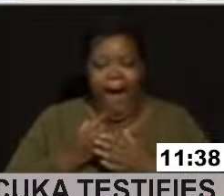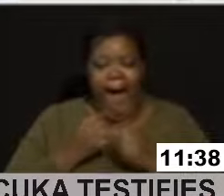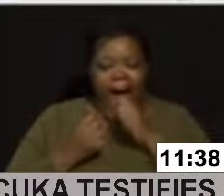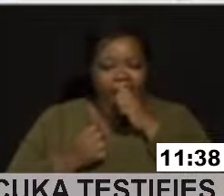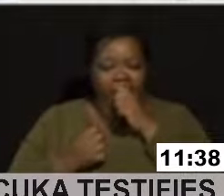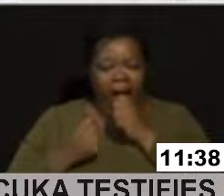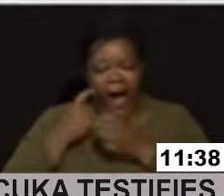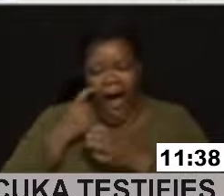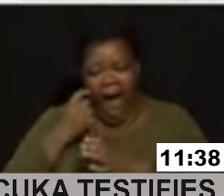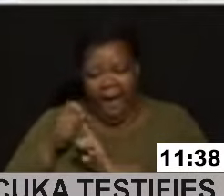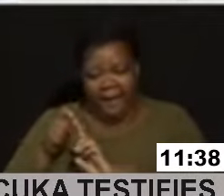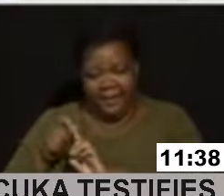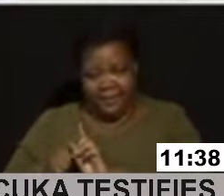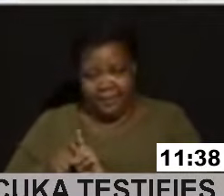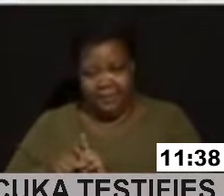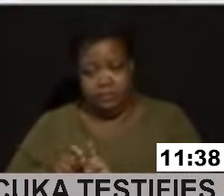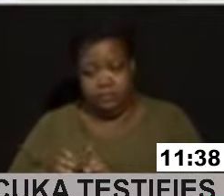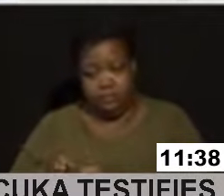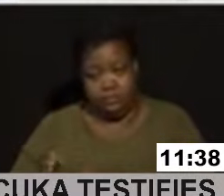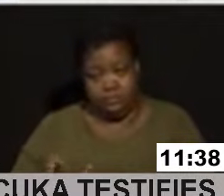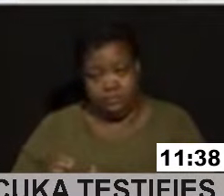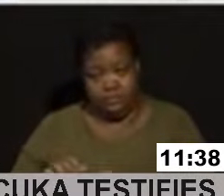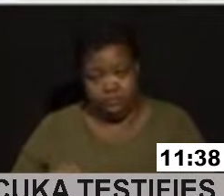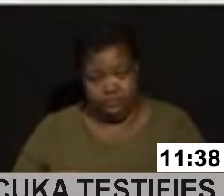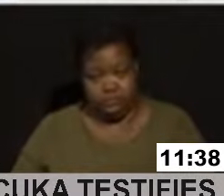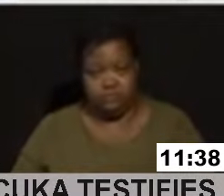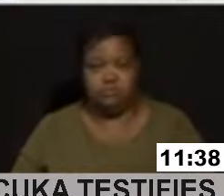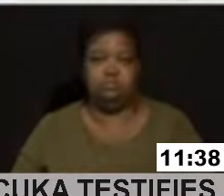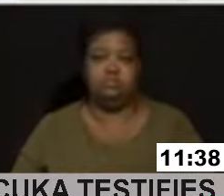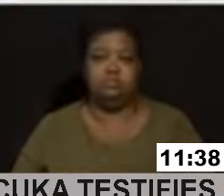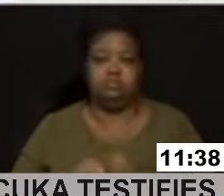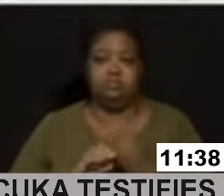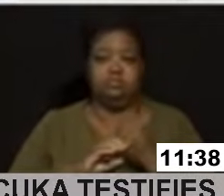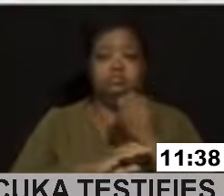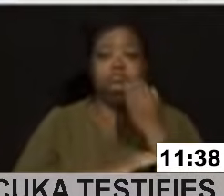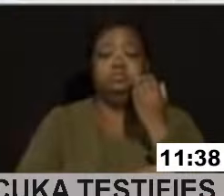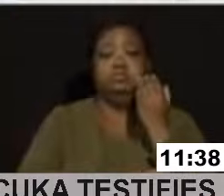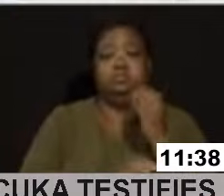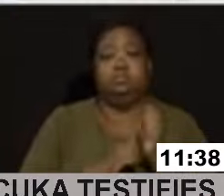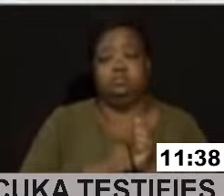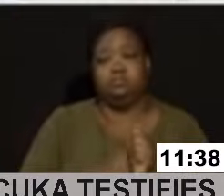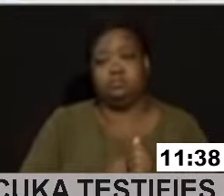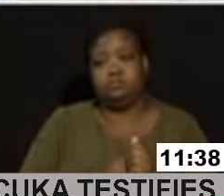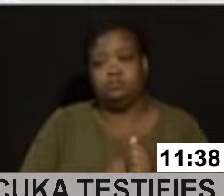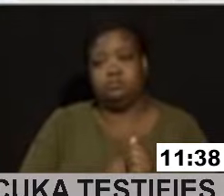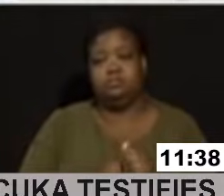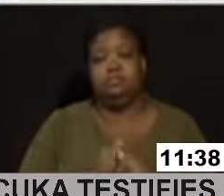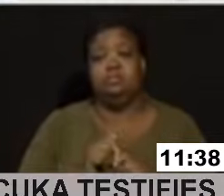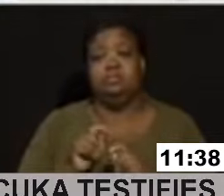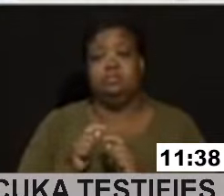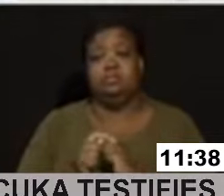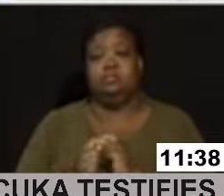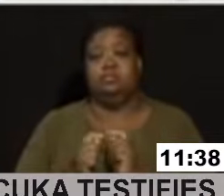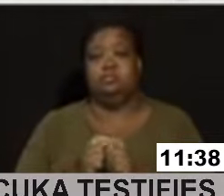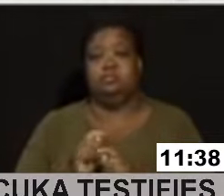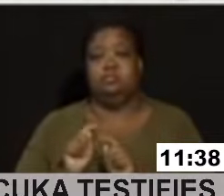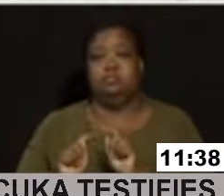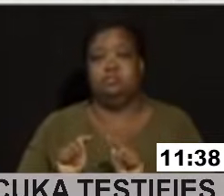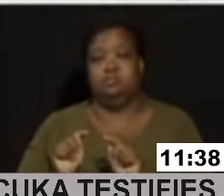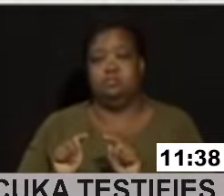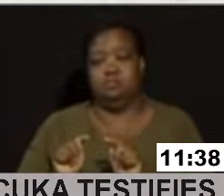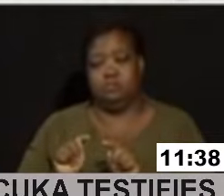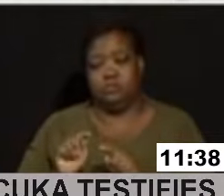availability, legal viability, and the prospects of a constitutionally compliant prosecution, the PCLU